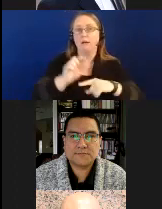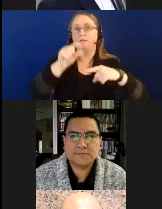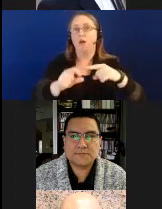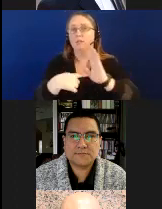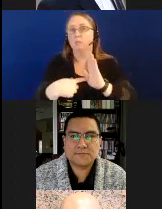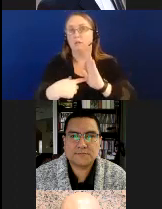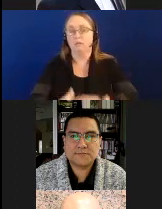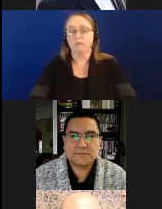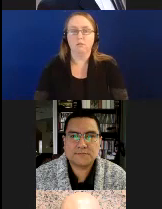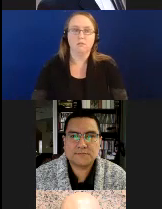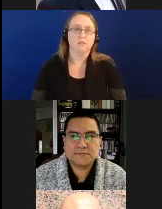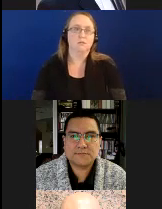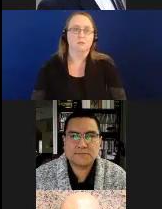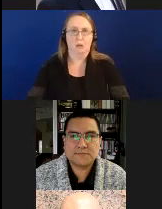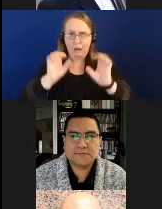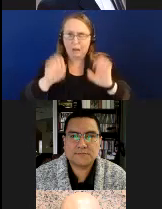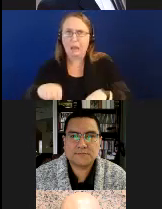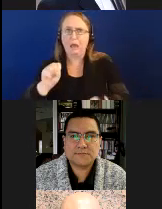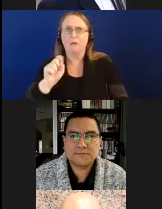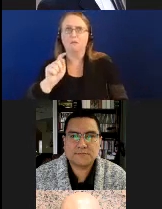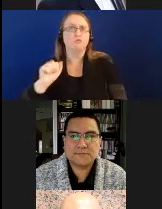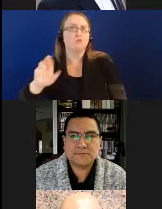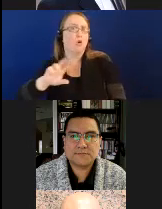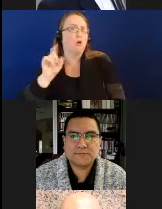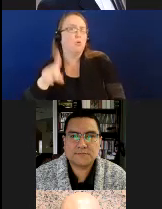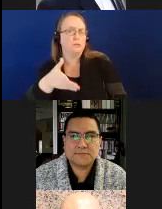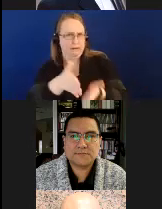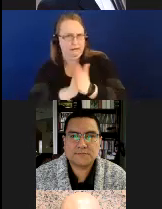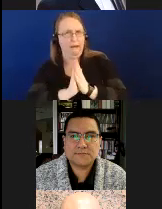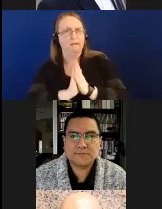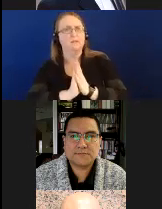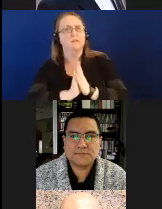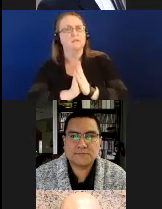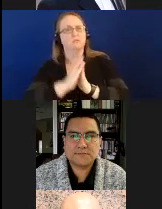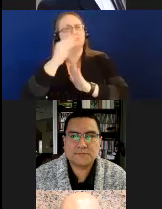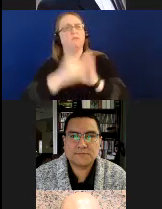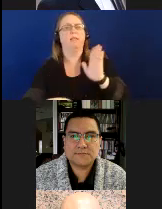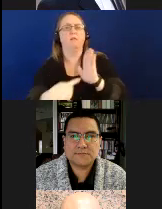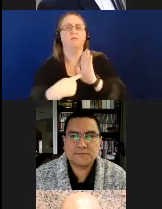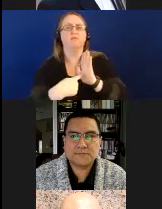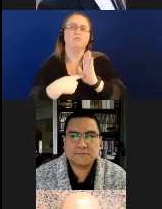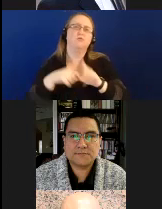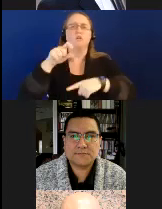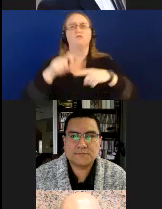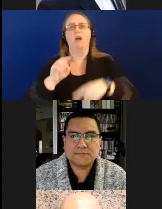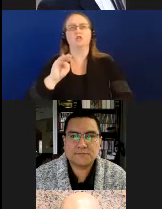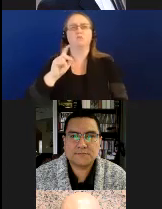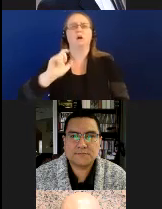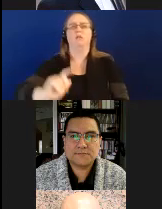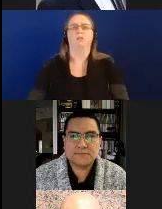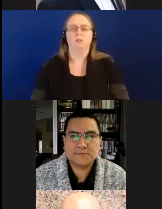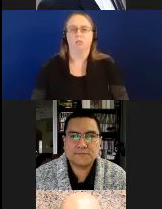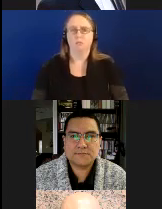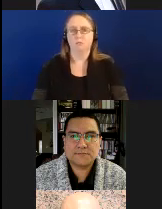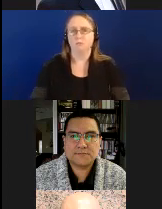class? Can we have a STAAR question that asks students to fill out a fraction model? If students are being